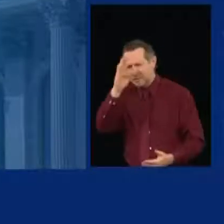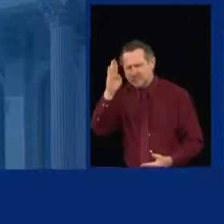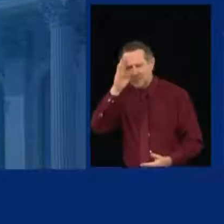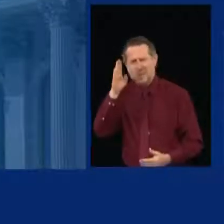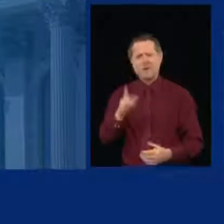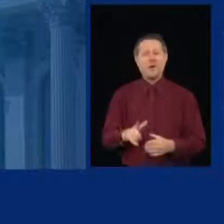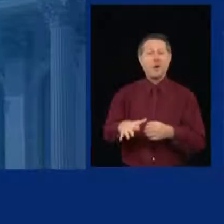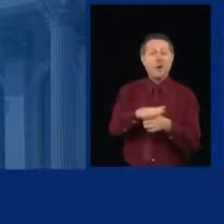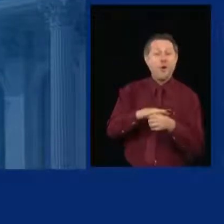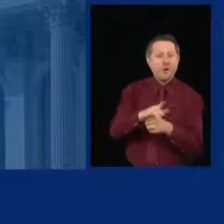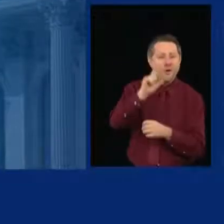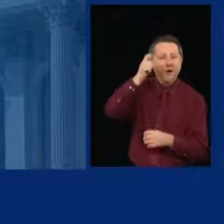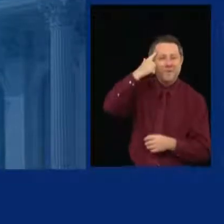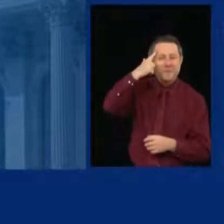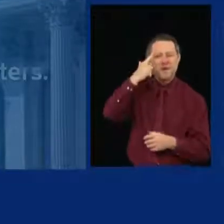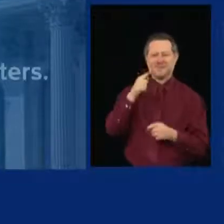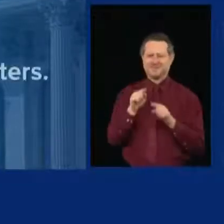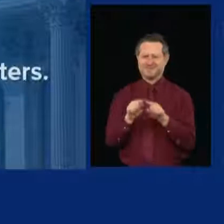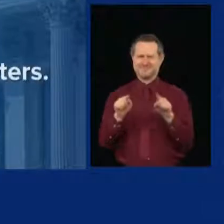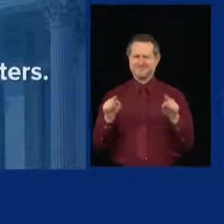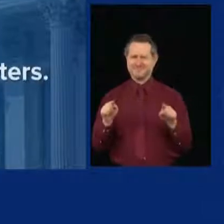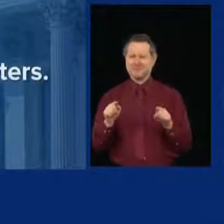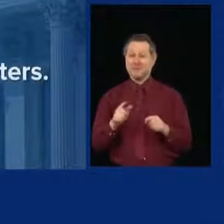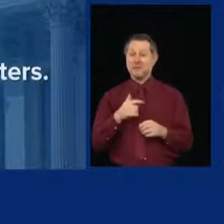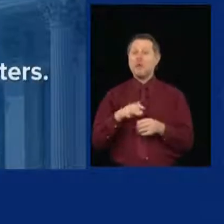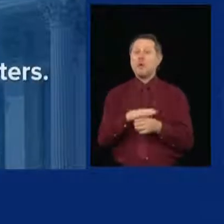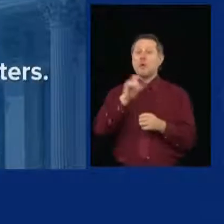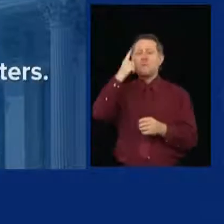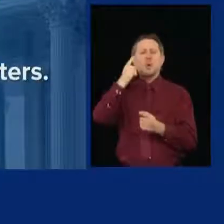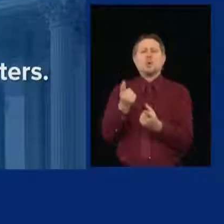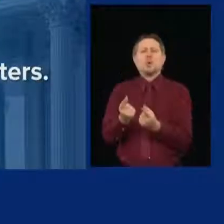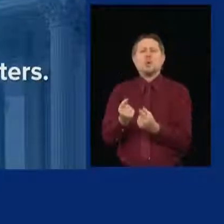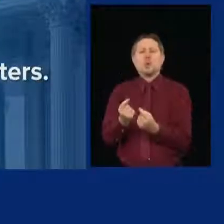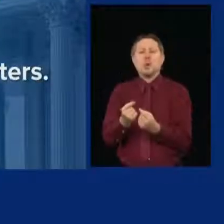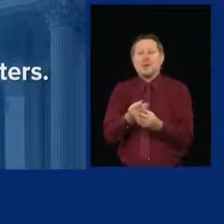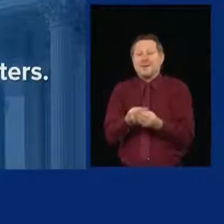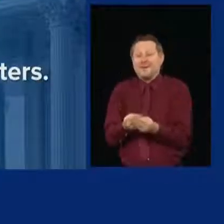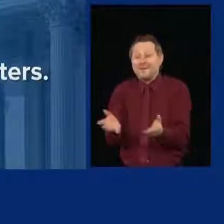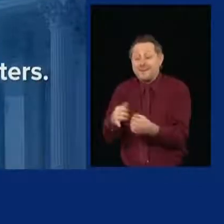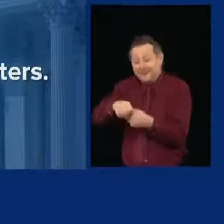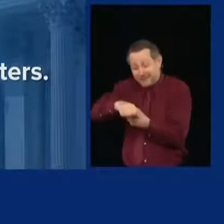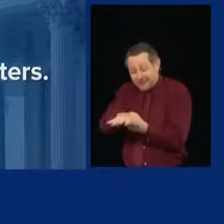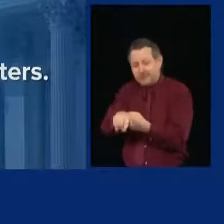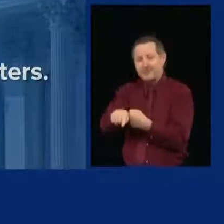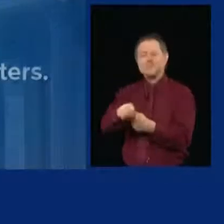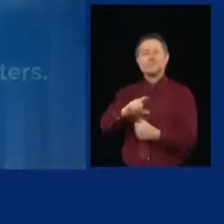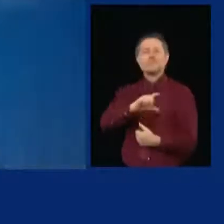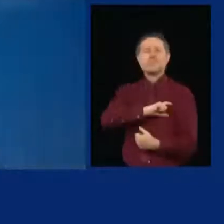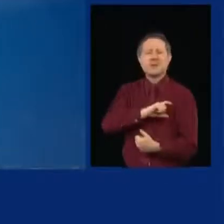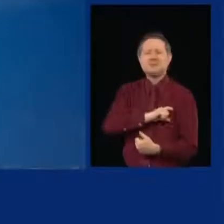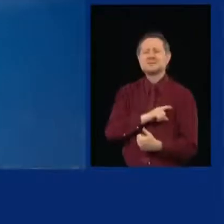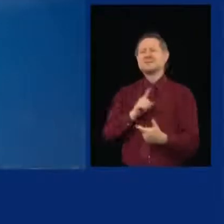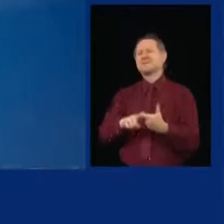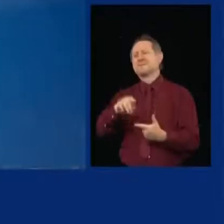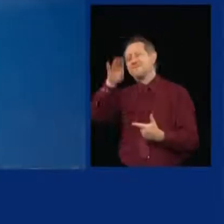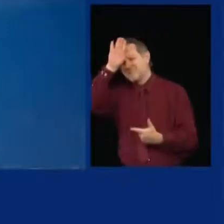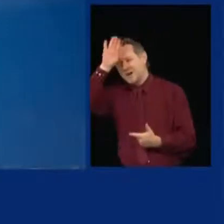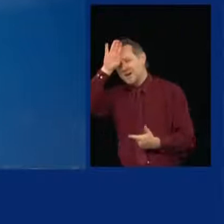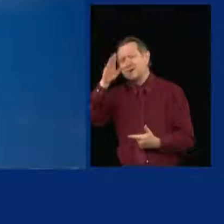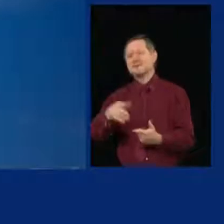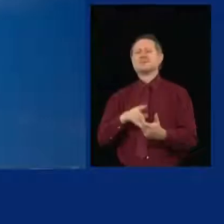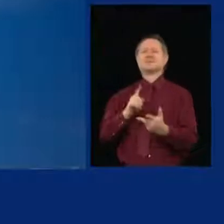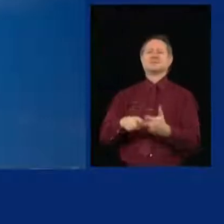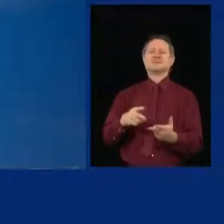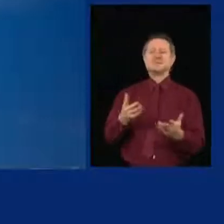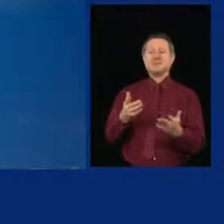governments. Local governments fund police, fire, all the heroes that we talk